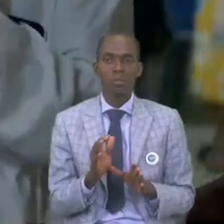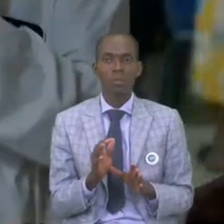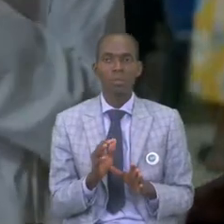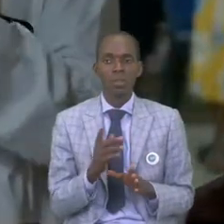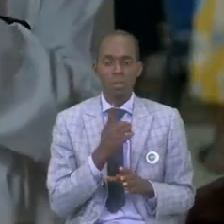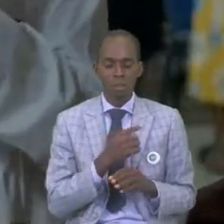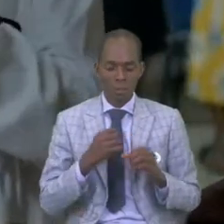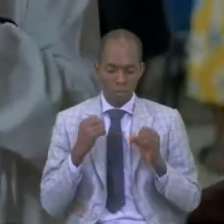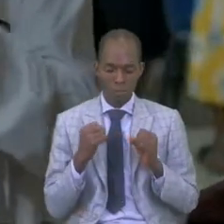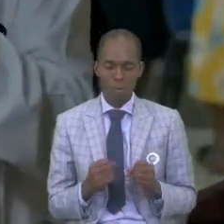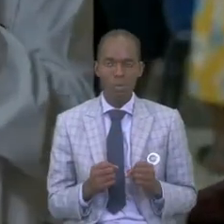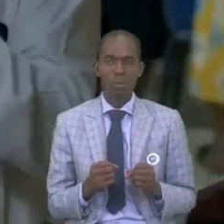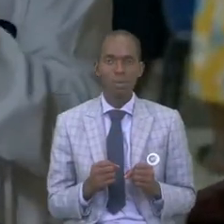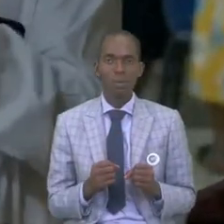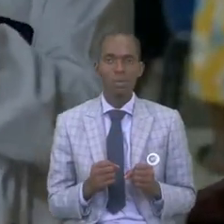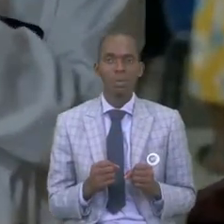power,